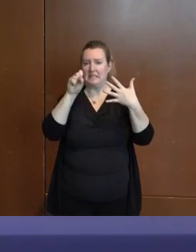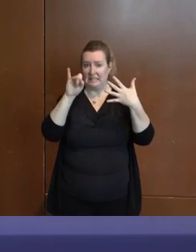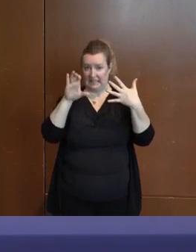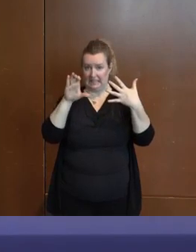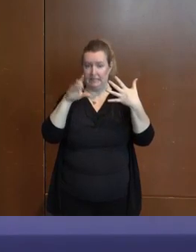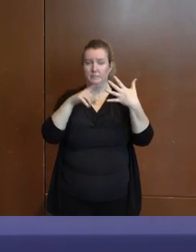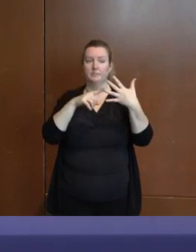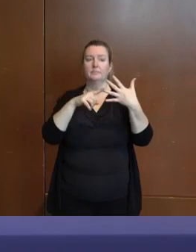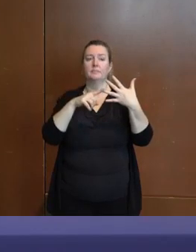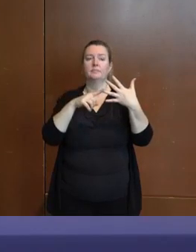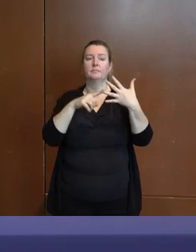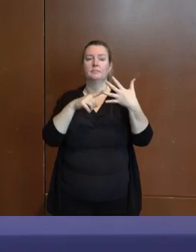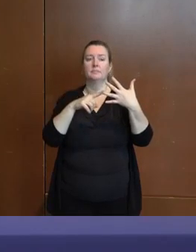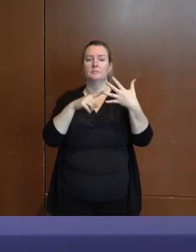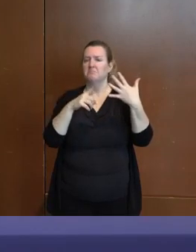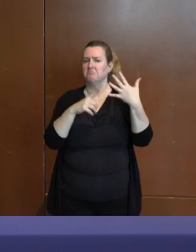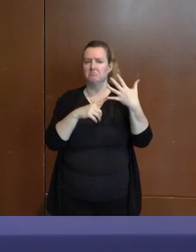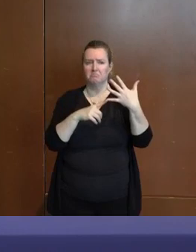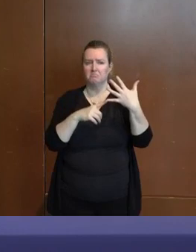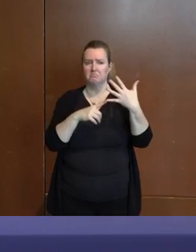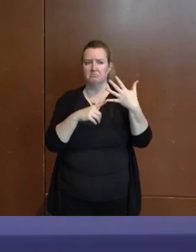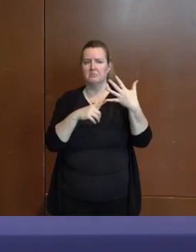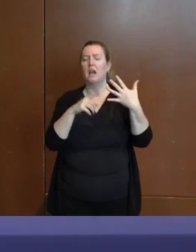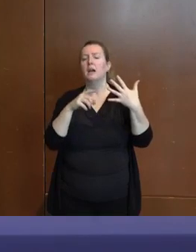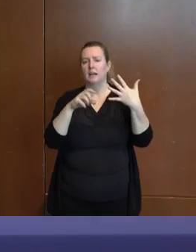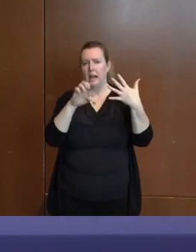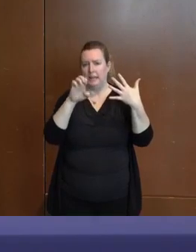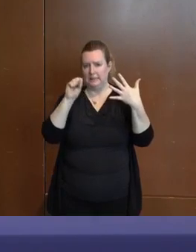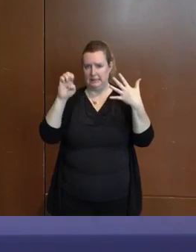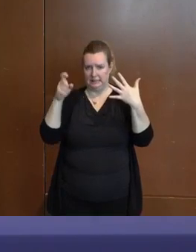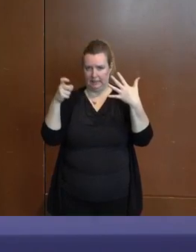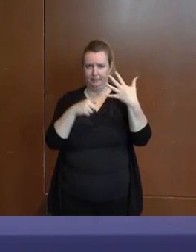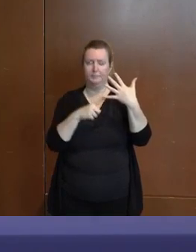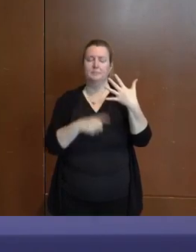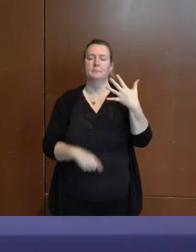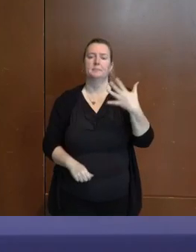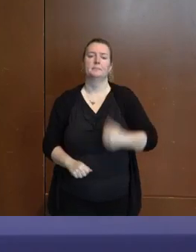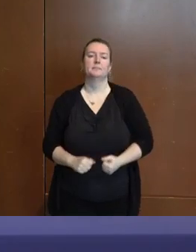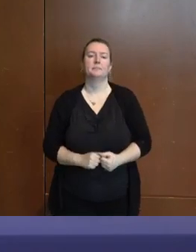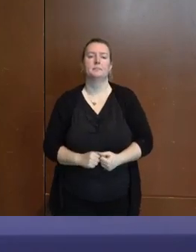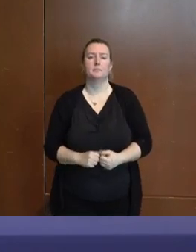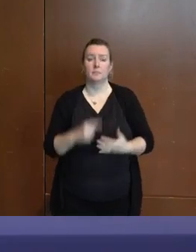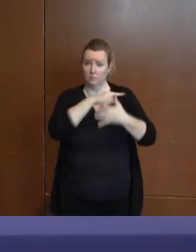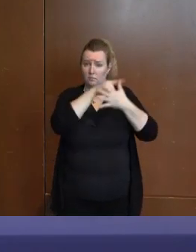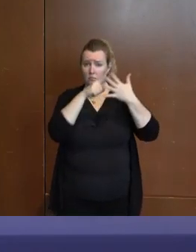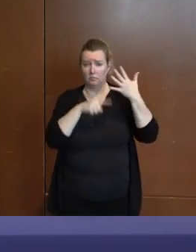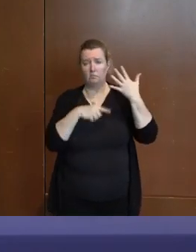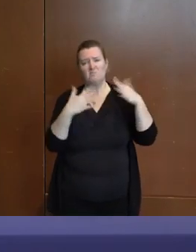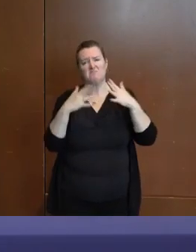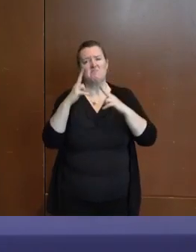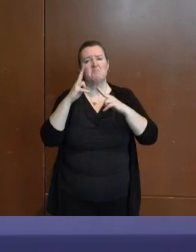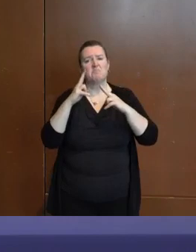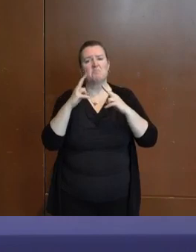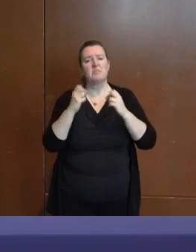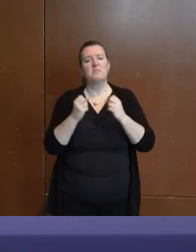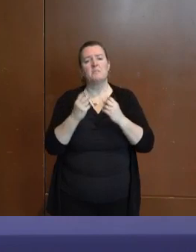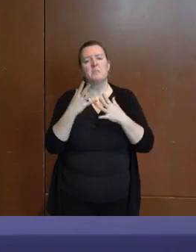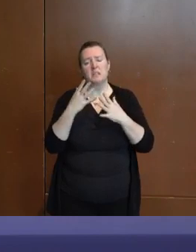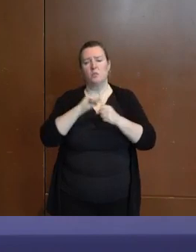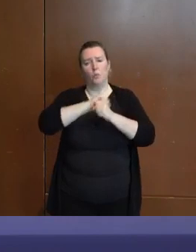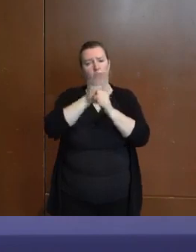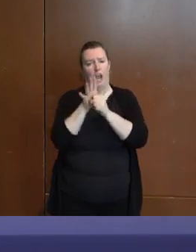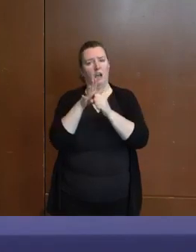1294. Before Catherine comes on, I want to just say one other thing that is not in the front burner, but I had a conversation. I've been trying to